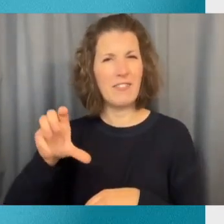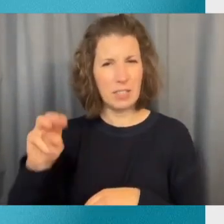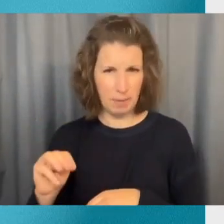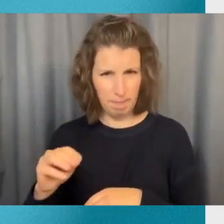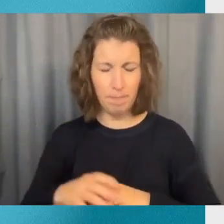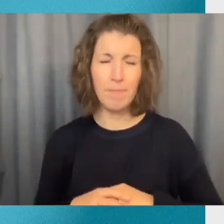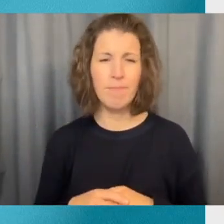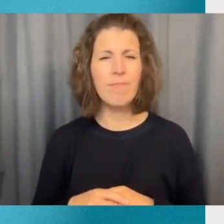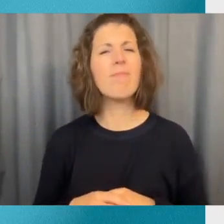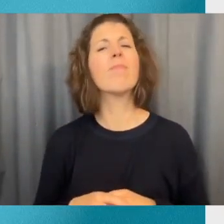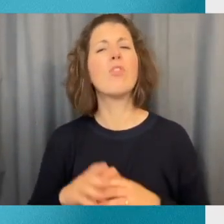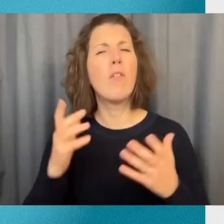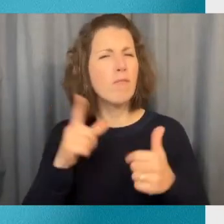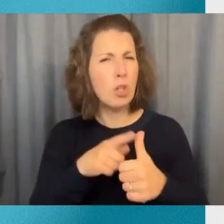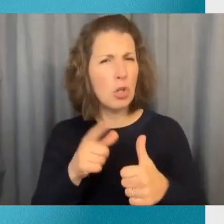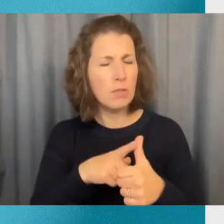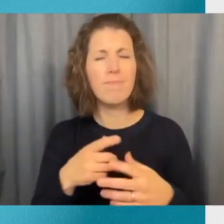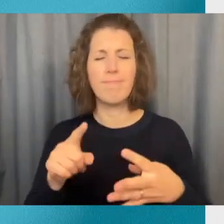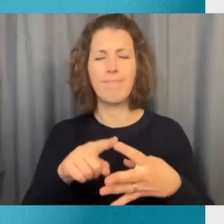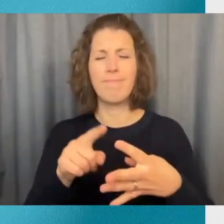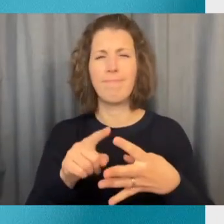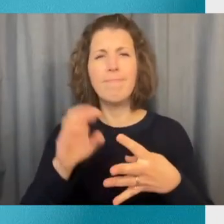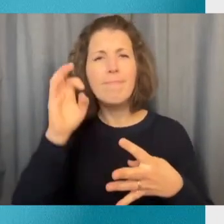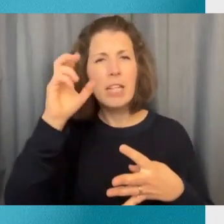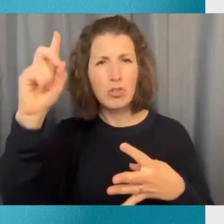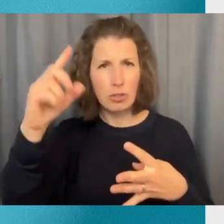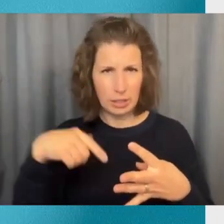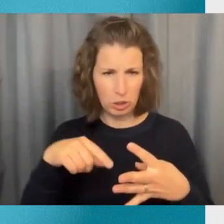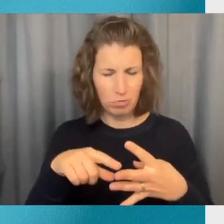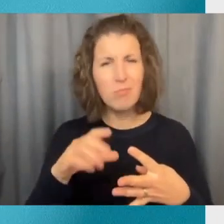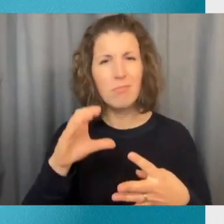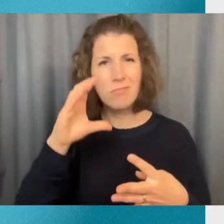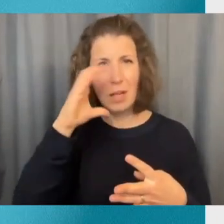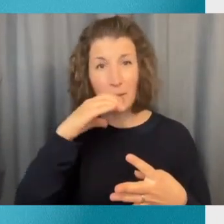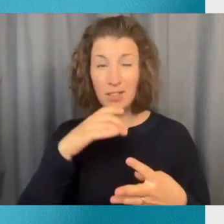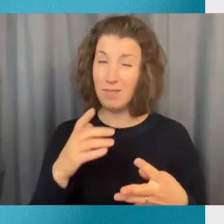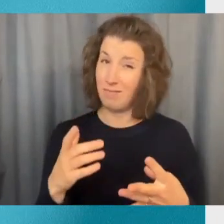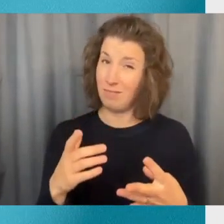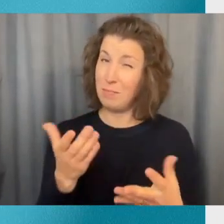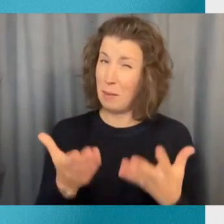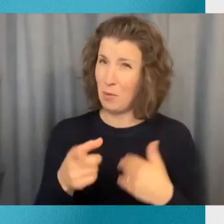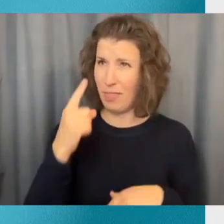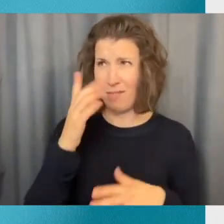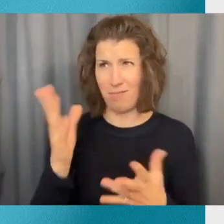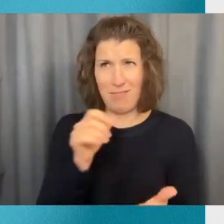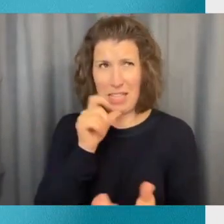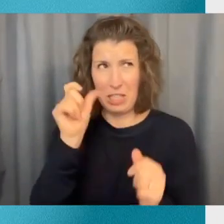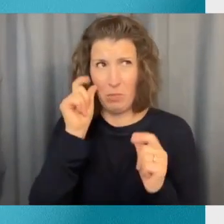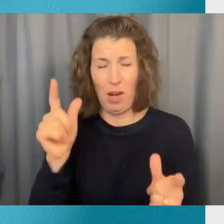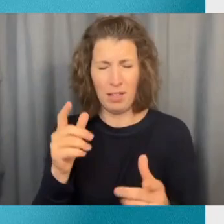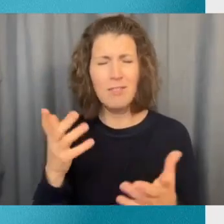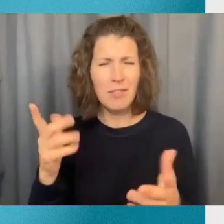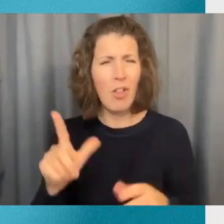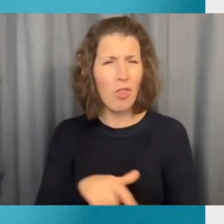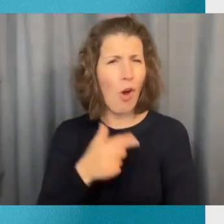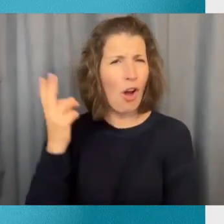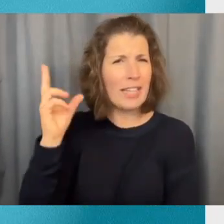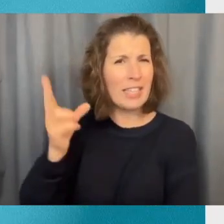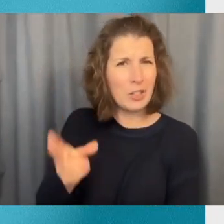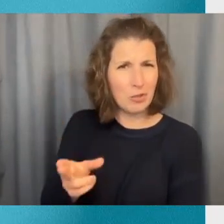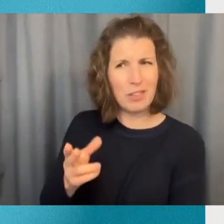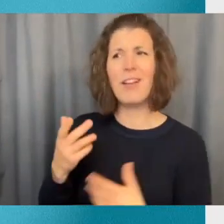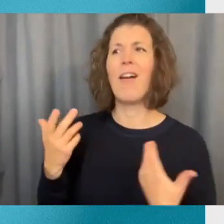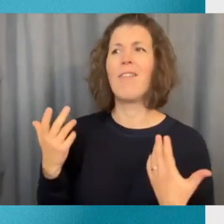let's take a look at education and comics, first of all, which probably doesn't come as a surprise. There's a long history of comics being used in public